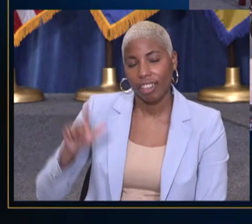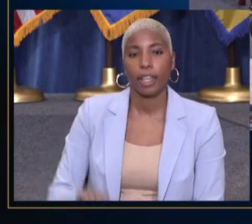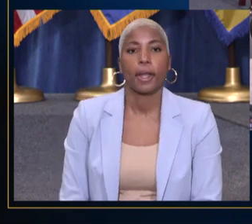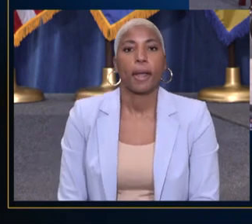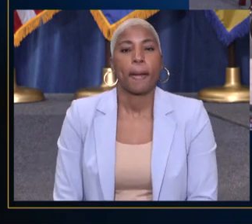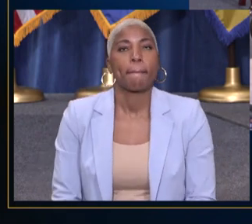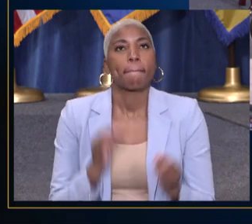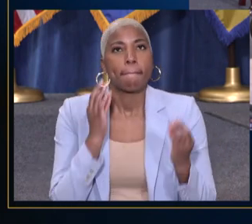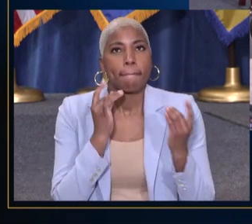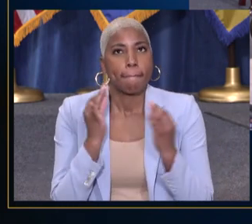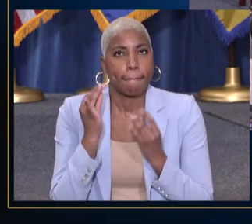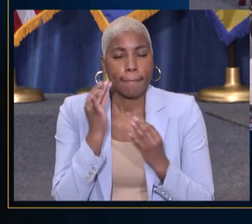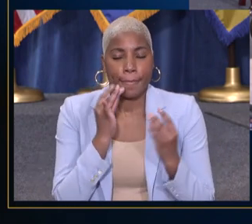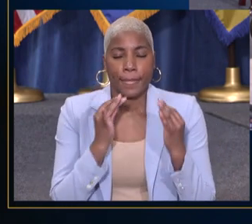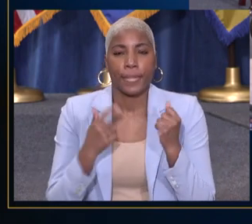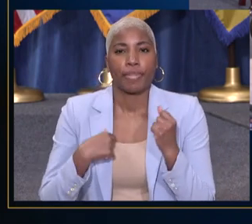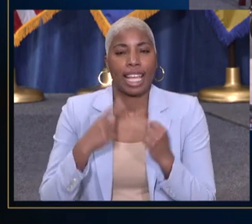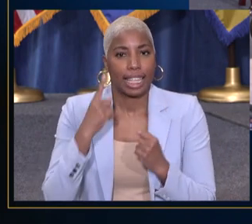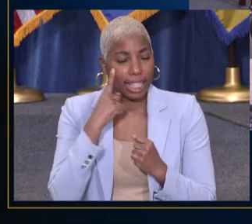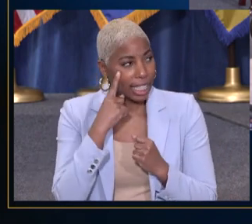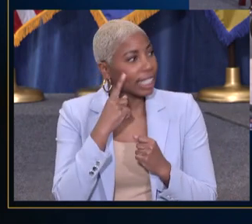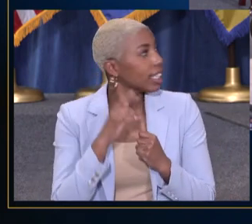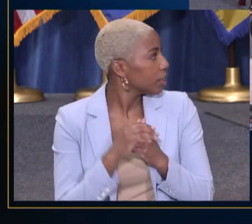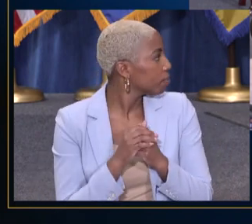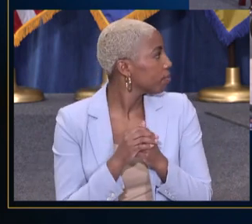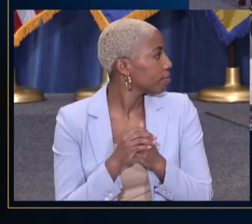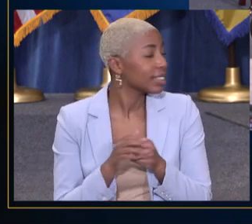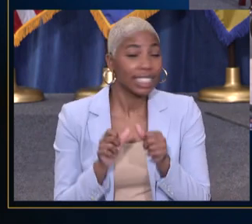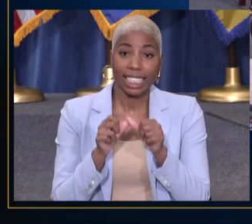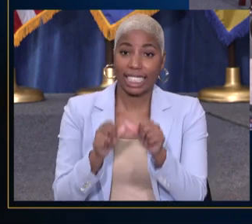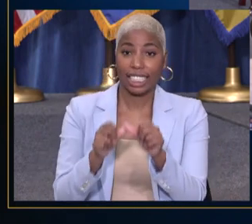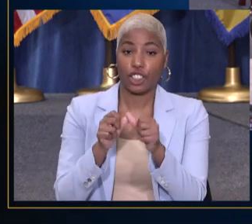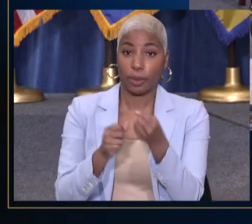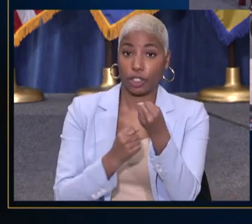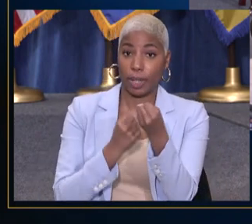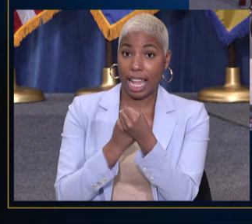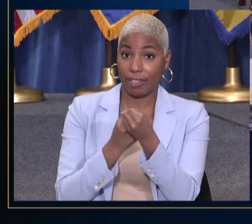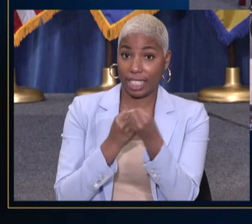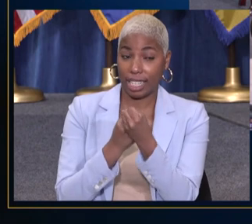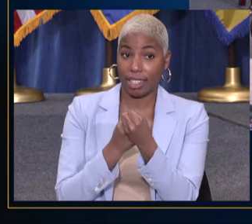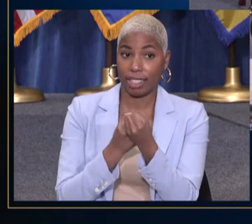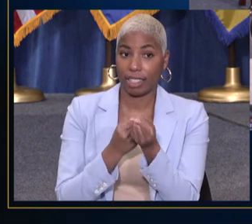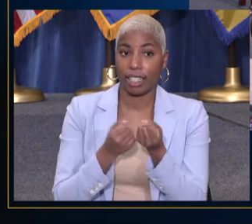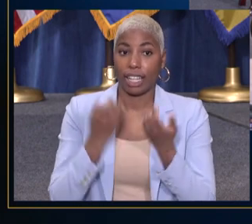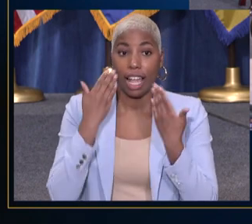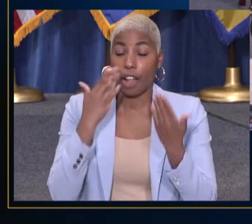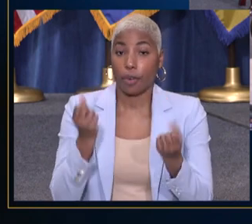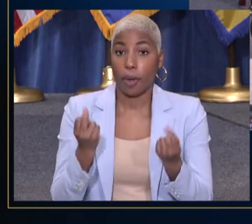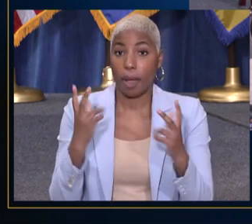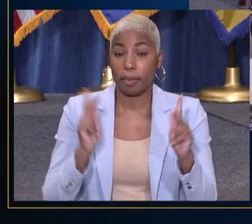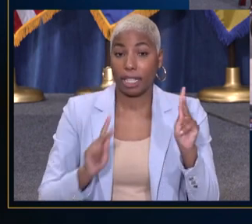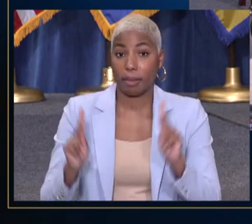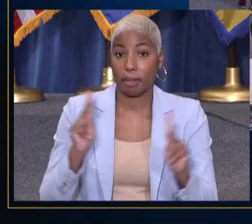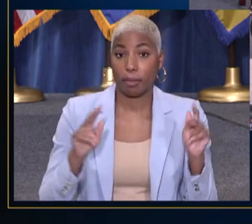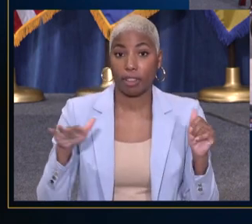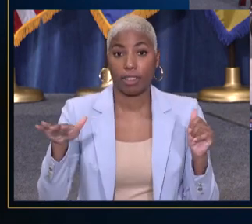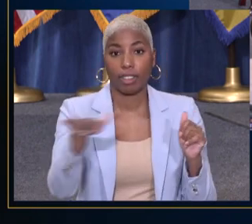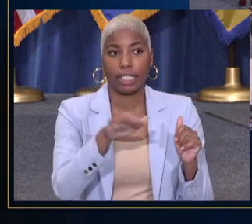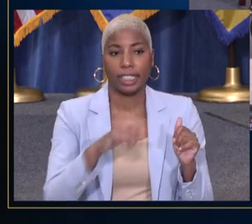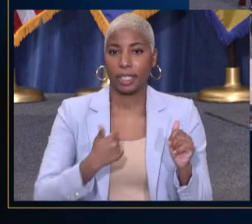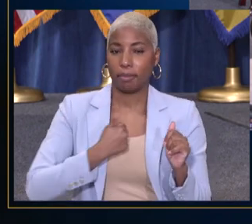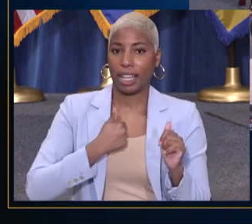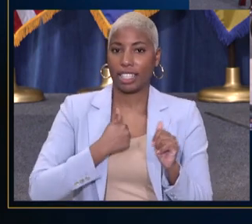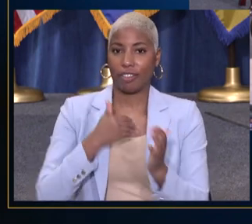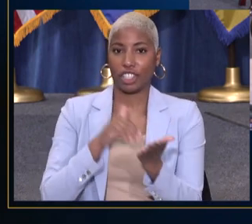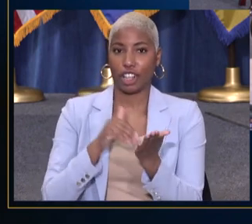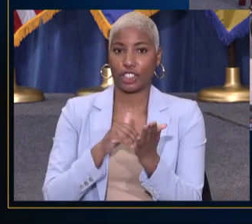I think continuing to advocate, because I think, I don't know how many people are, because I'm speaking as a physician,